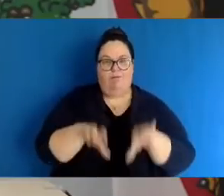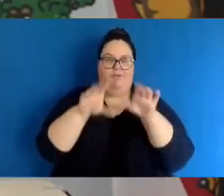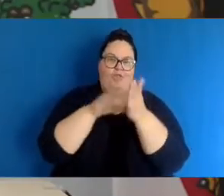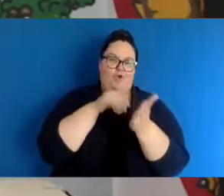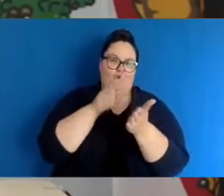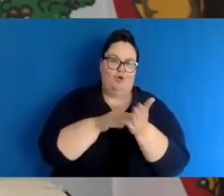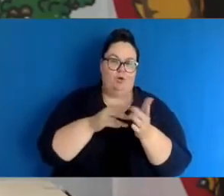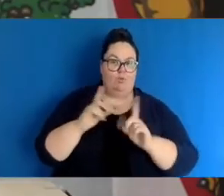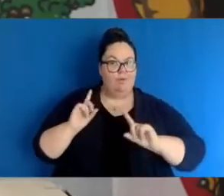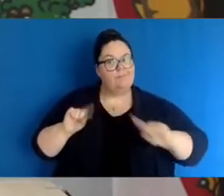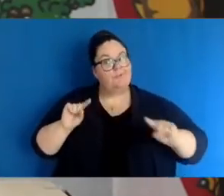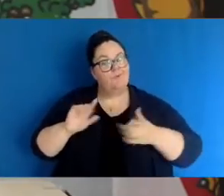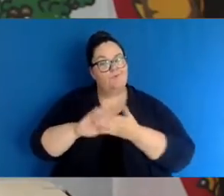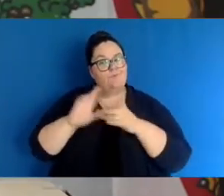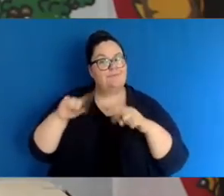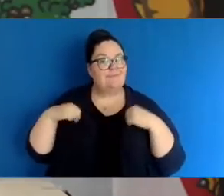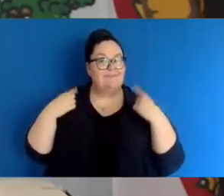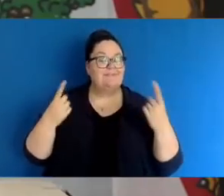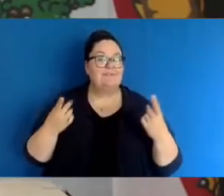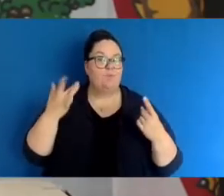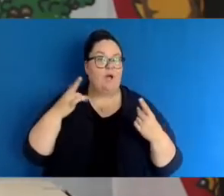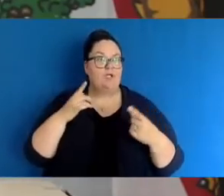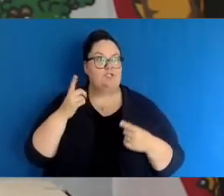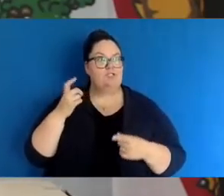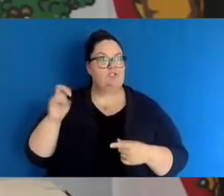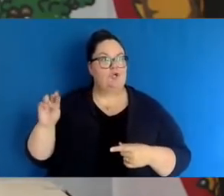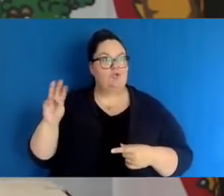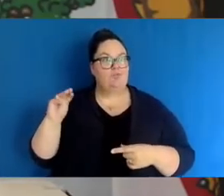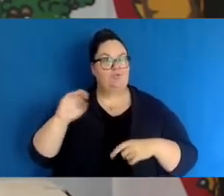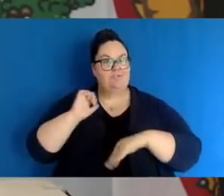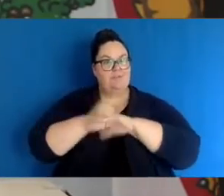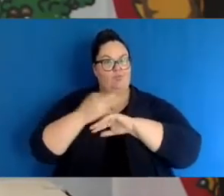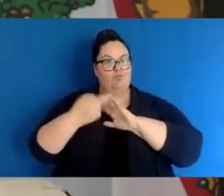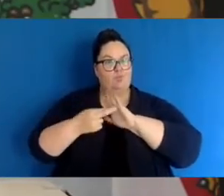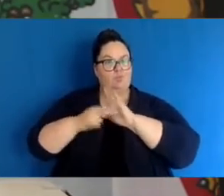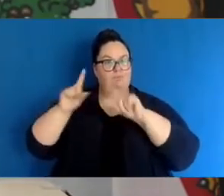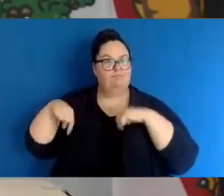largely because of the measures Dr. Morrison has put in place the last 18 months, so.